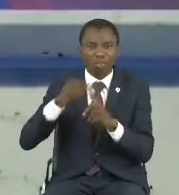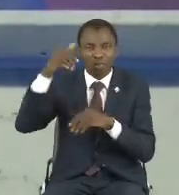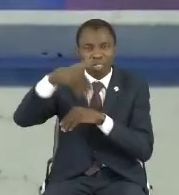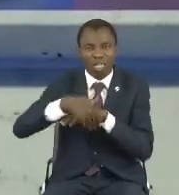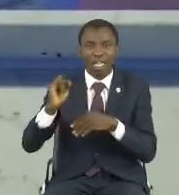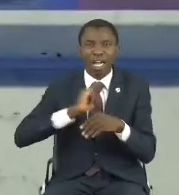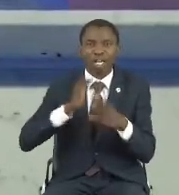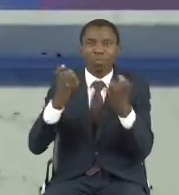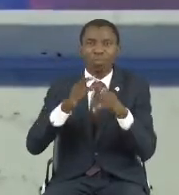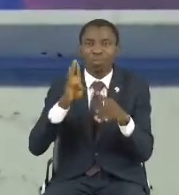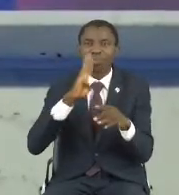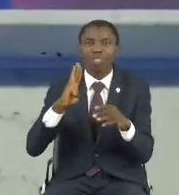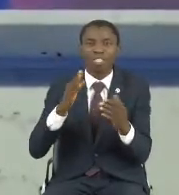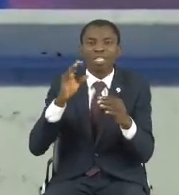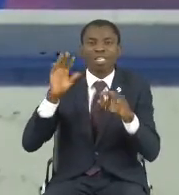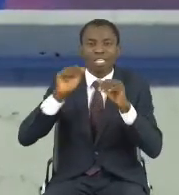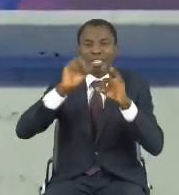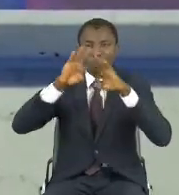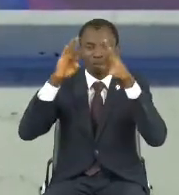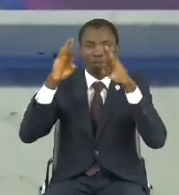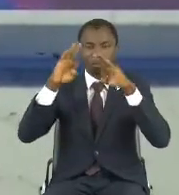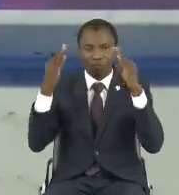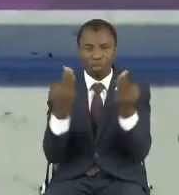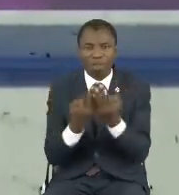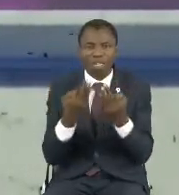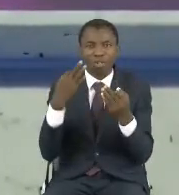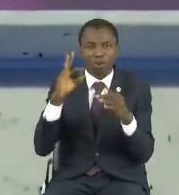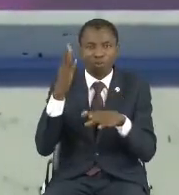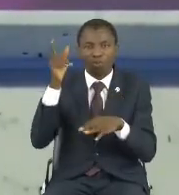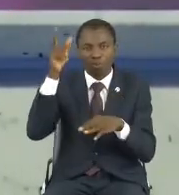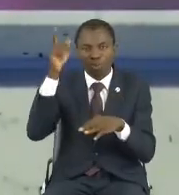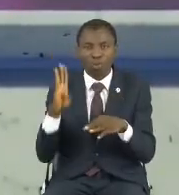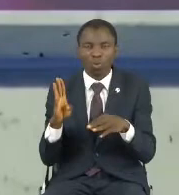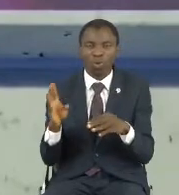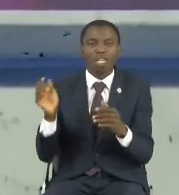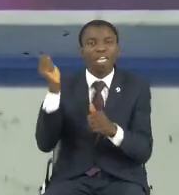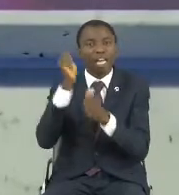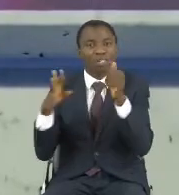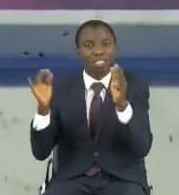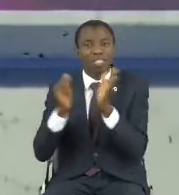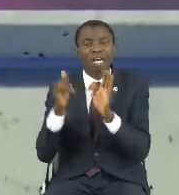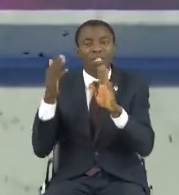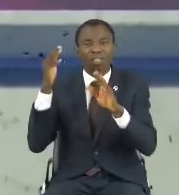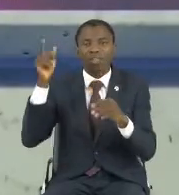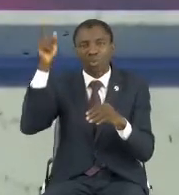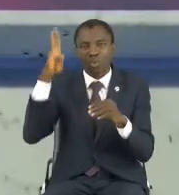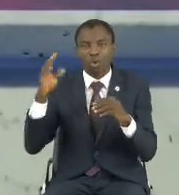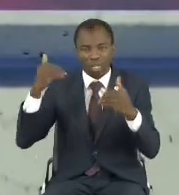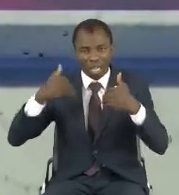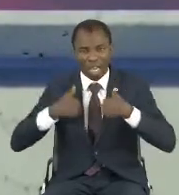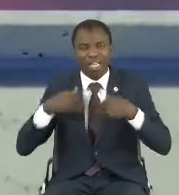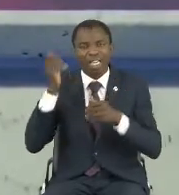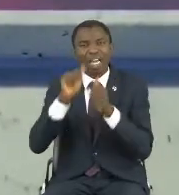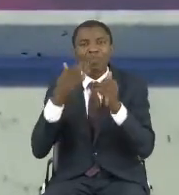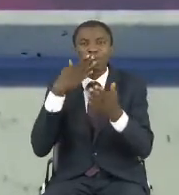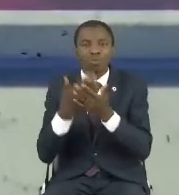want total redemption. Everything God has, every good thing God wants to do,